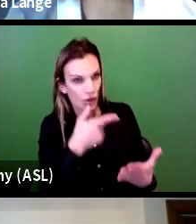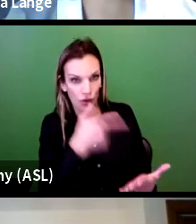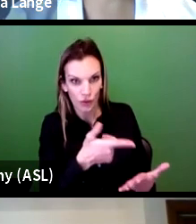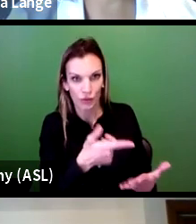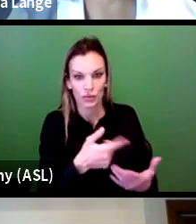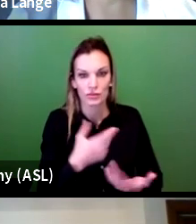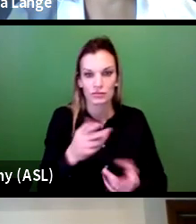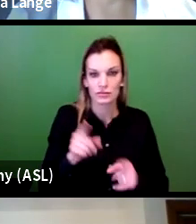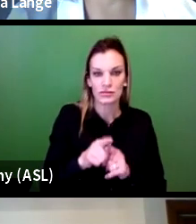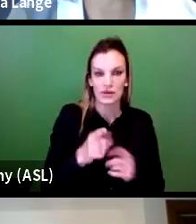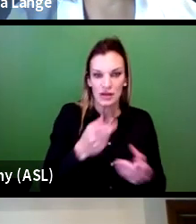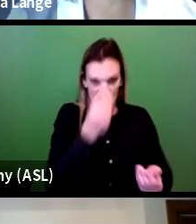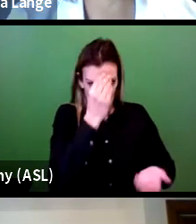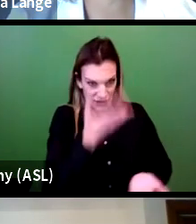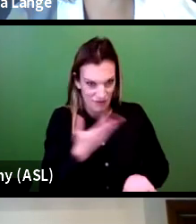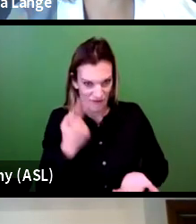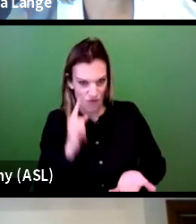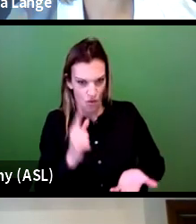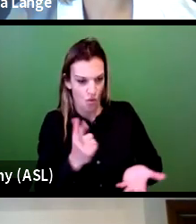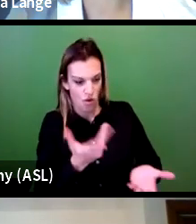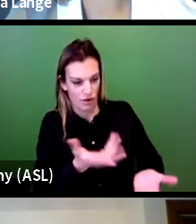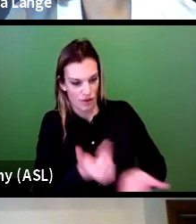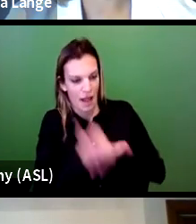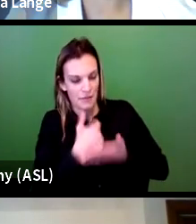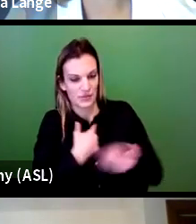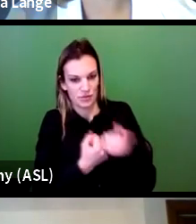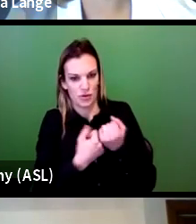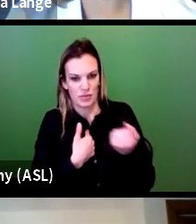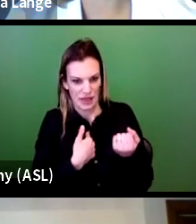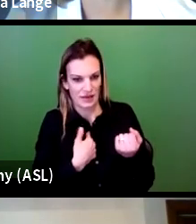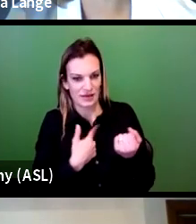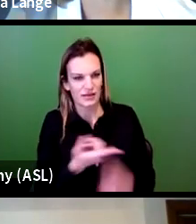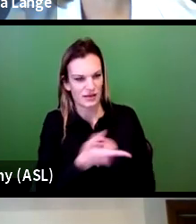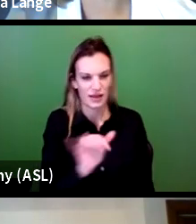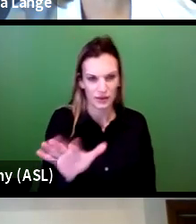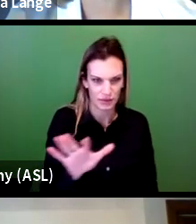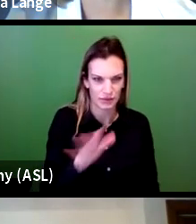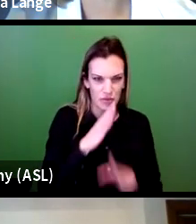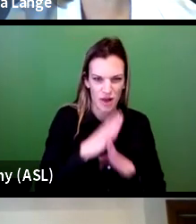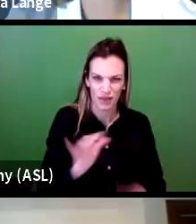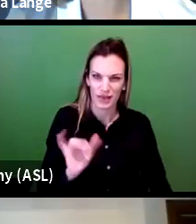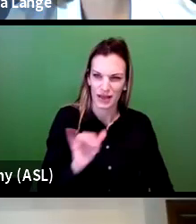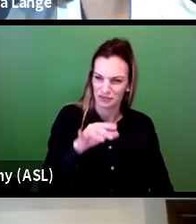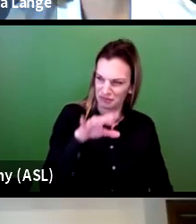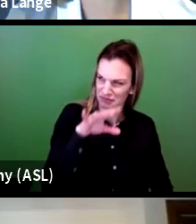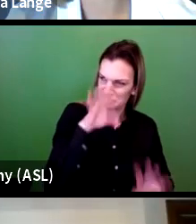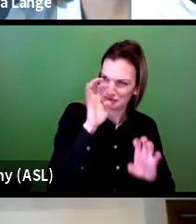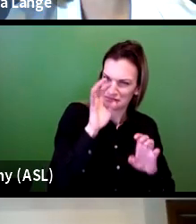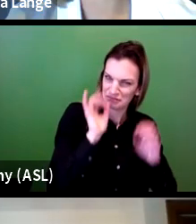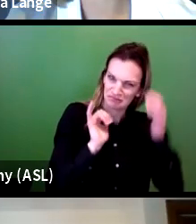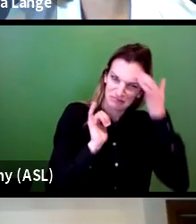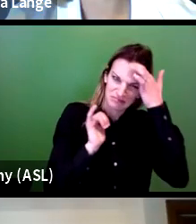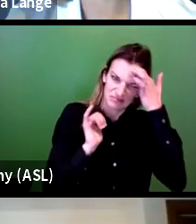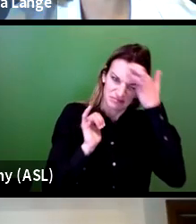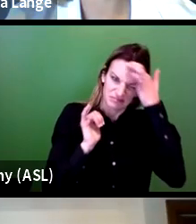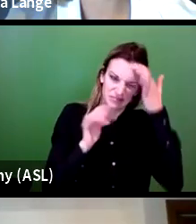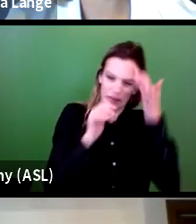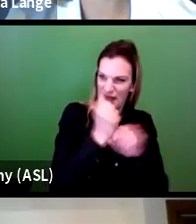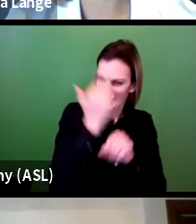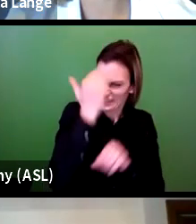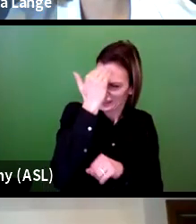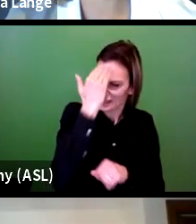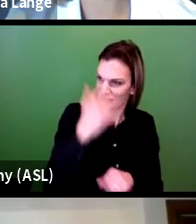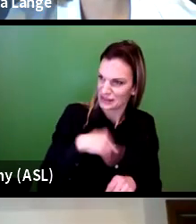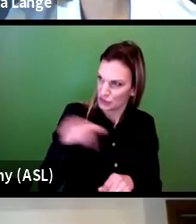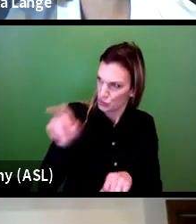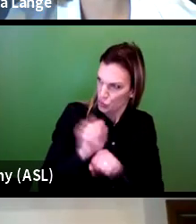table. And there's this 3 seconds of silence. And then I get the comeback. I've never heard that from anybody who worked in government before, and I made